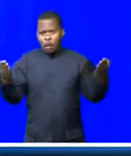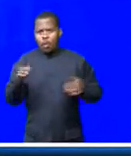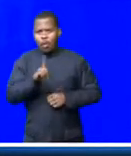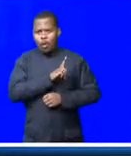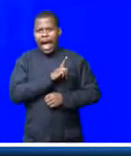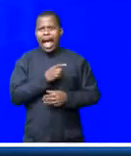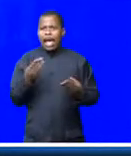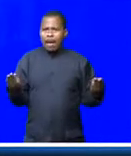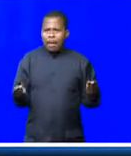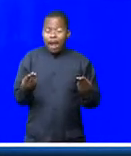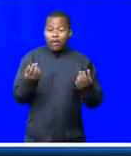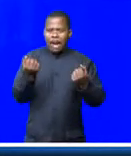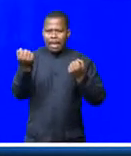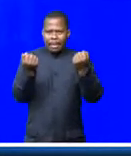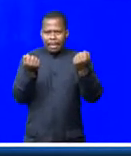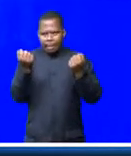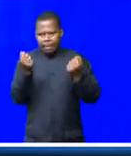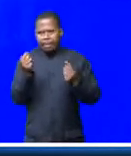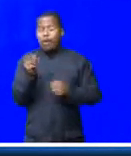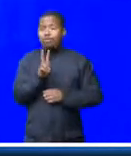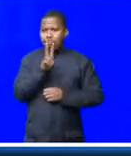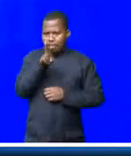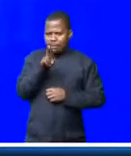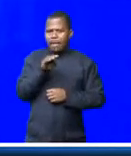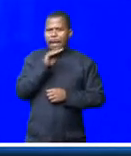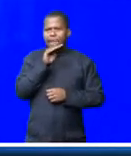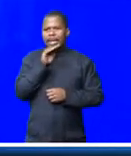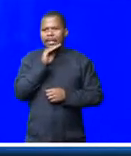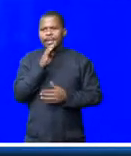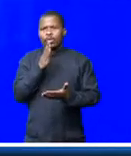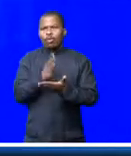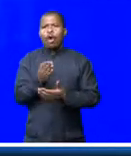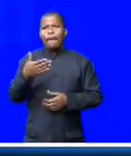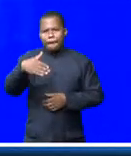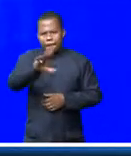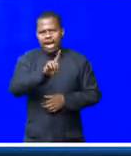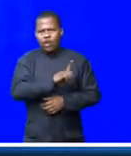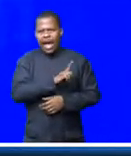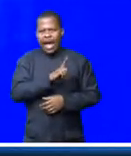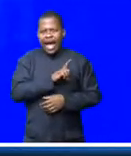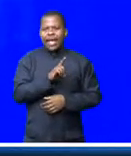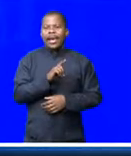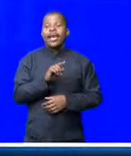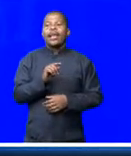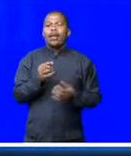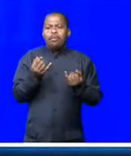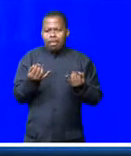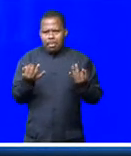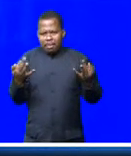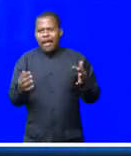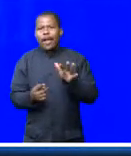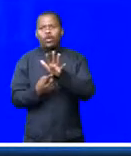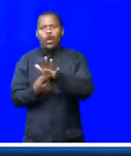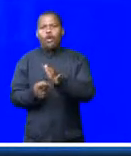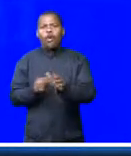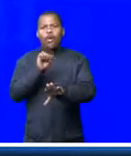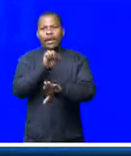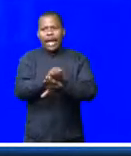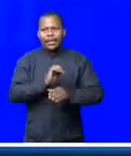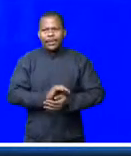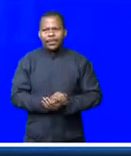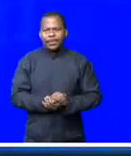bakhone lokubona ukuthi awunyalo ngingasazami kuwela ngoba evele selitawushintsha i-traffic lights